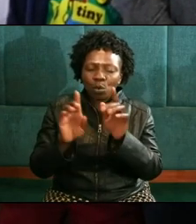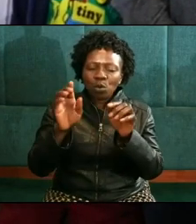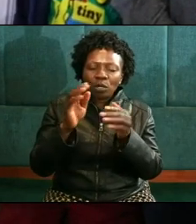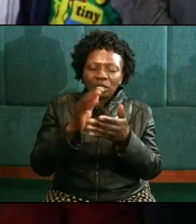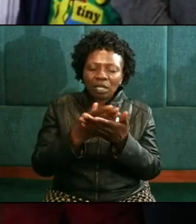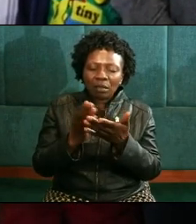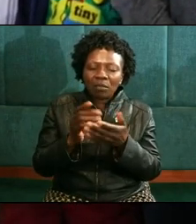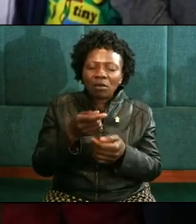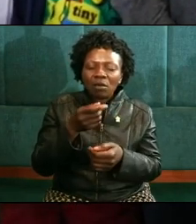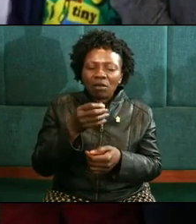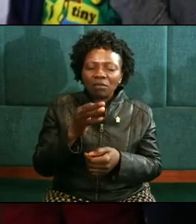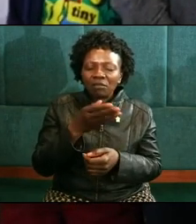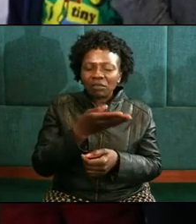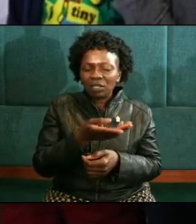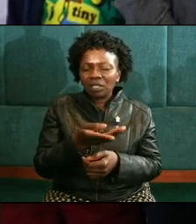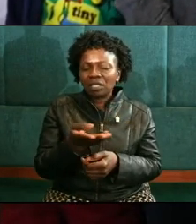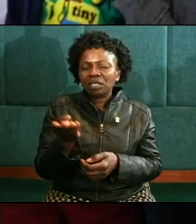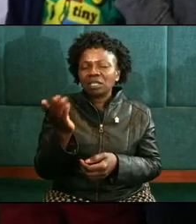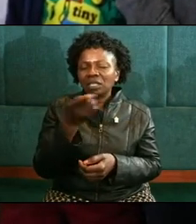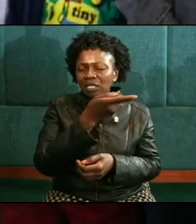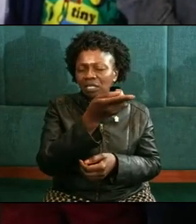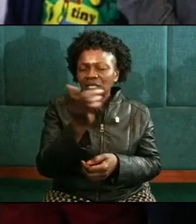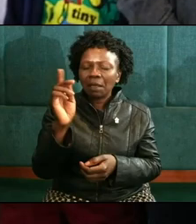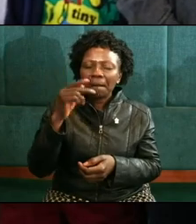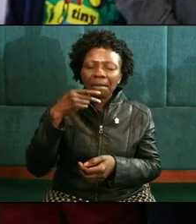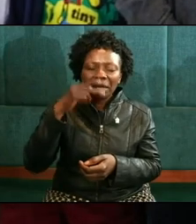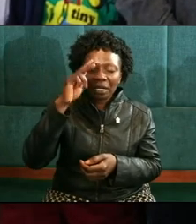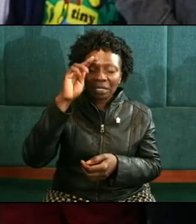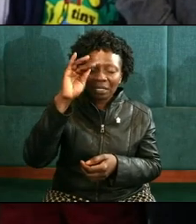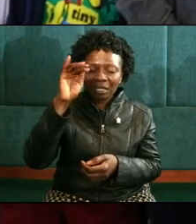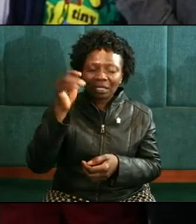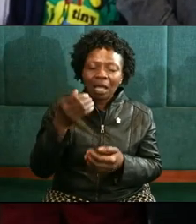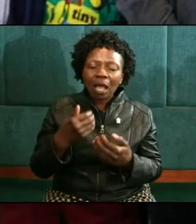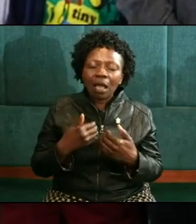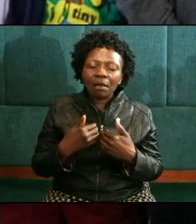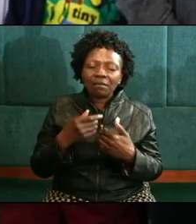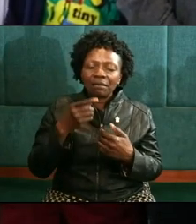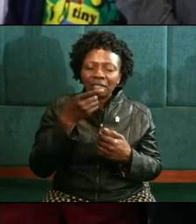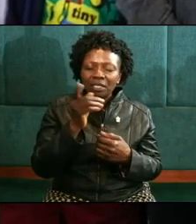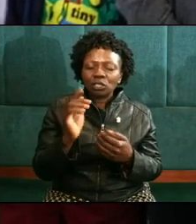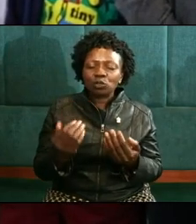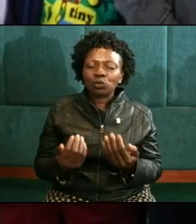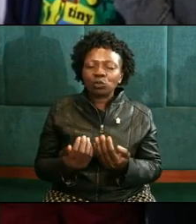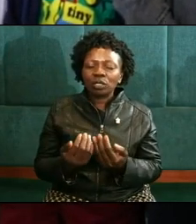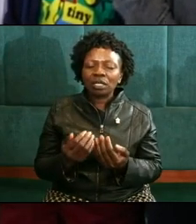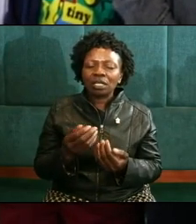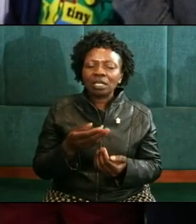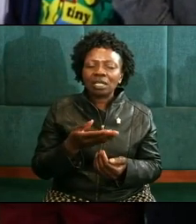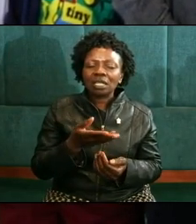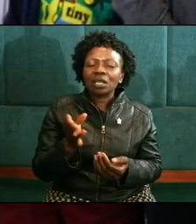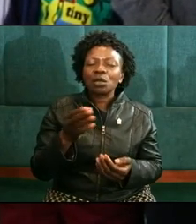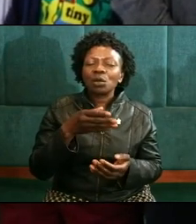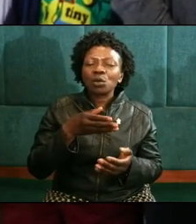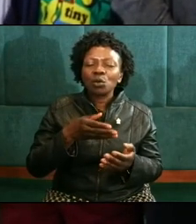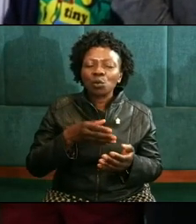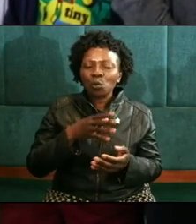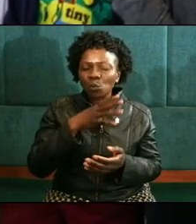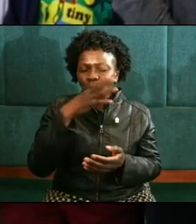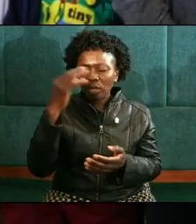Some of these parents, just to have these children, they went through